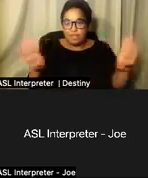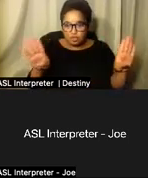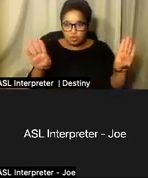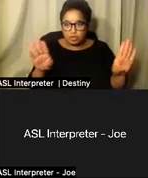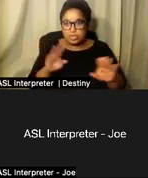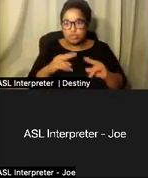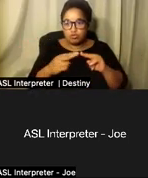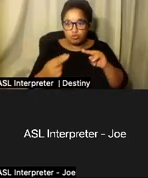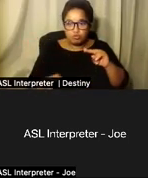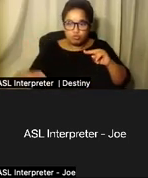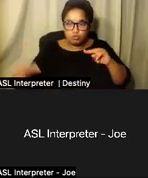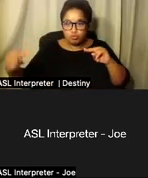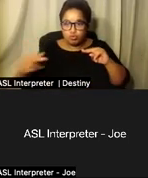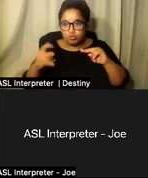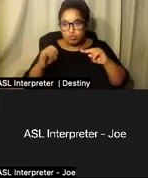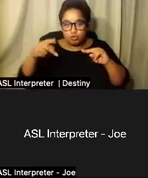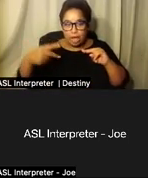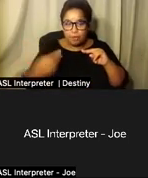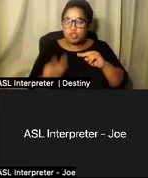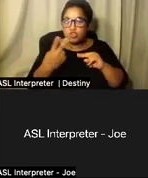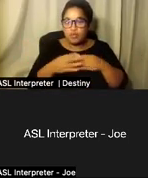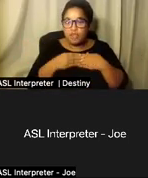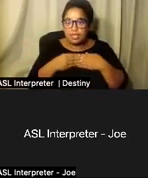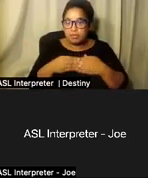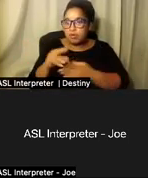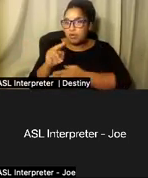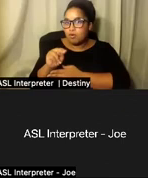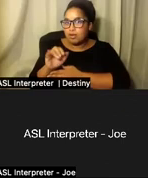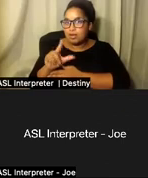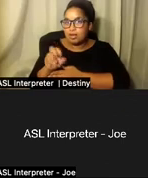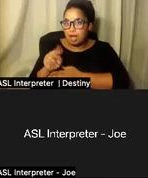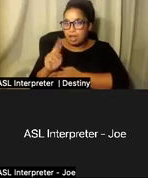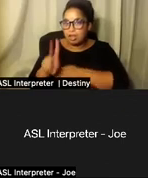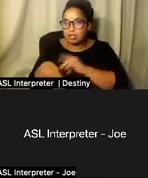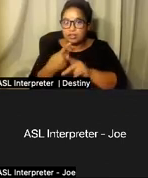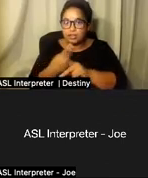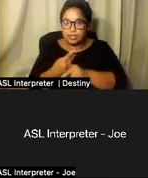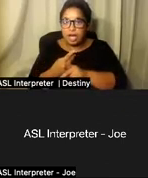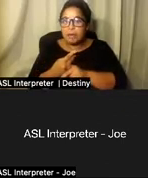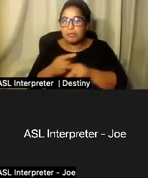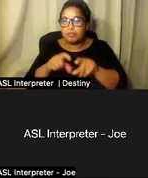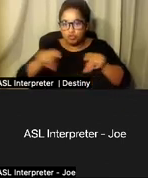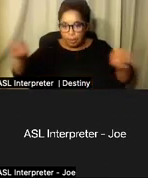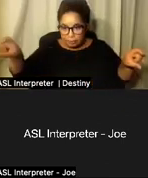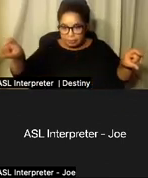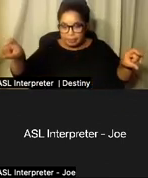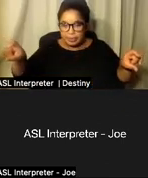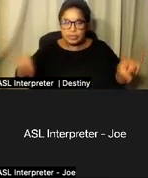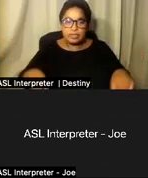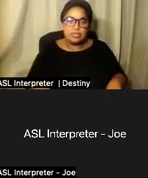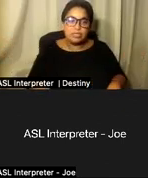is two flexible nylon straps that allow you to, careful on that one, pull that forward a little bit, please, you